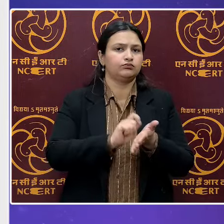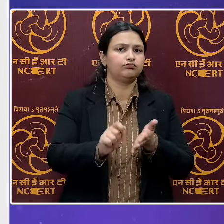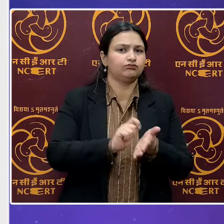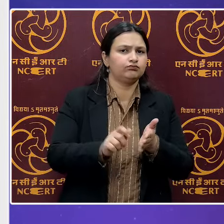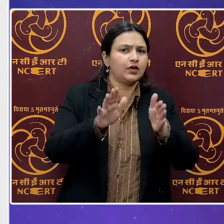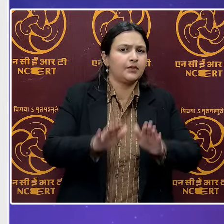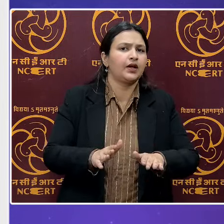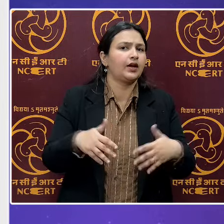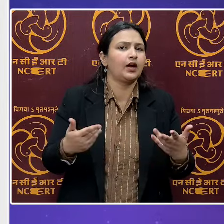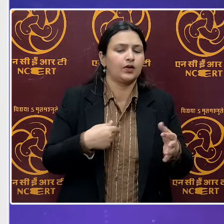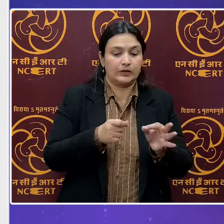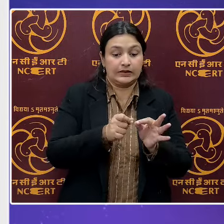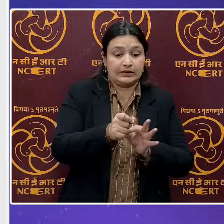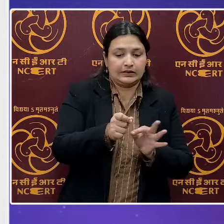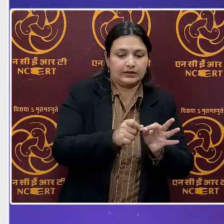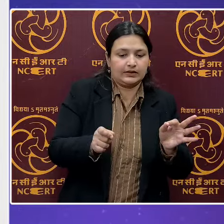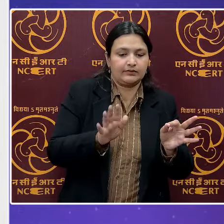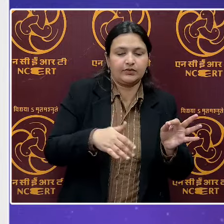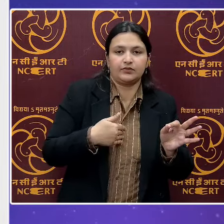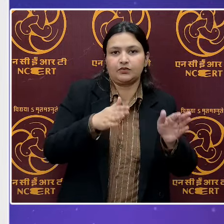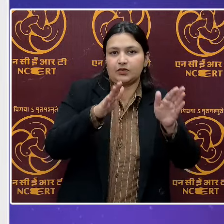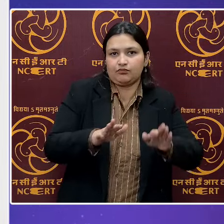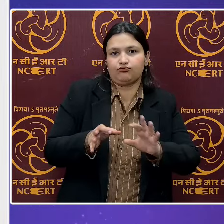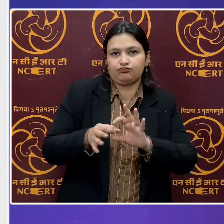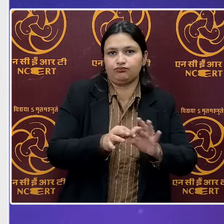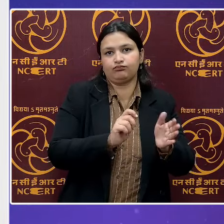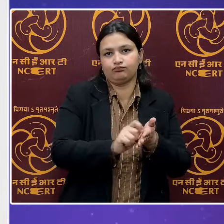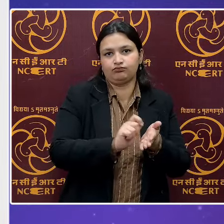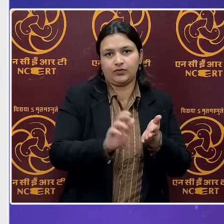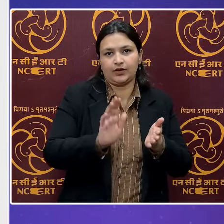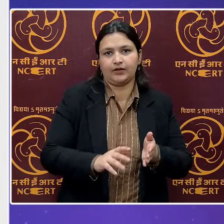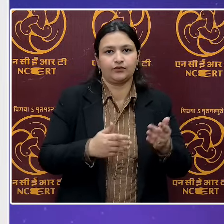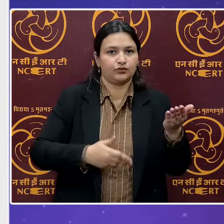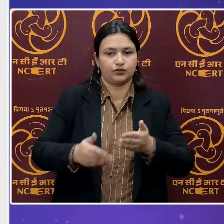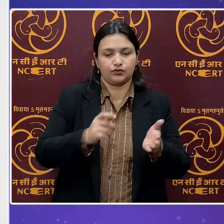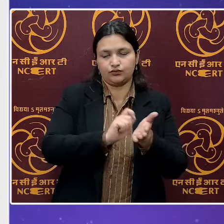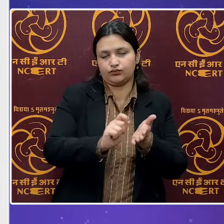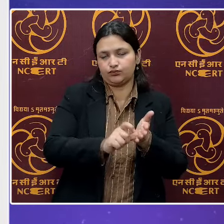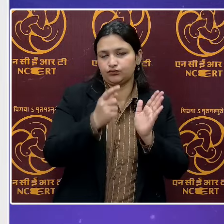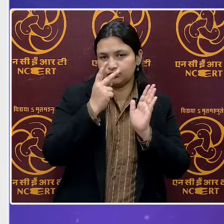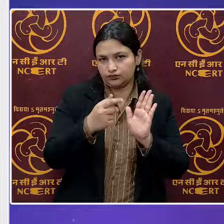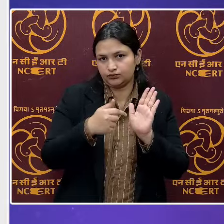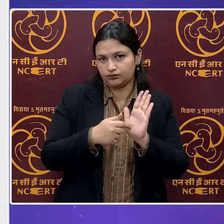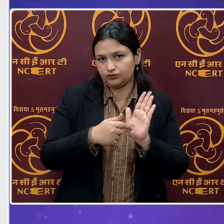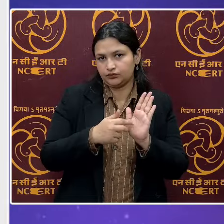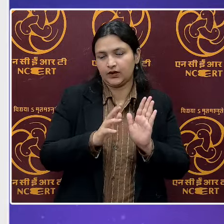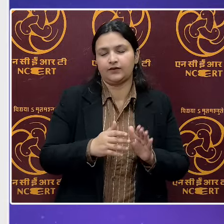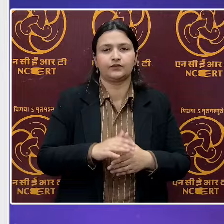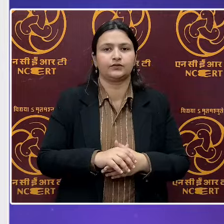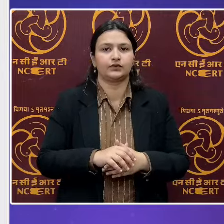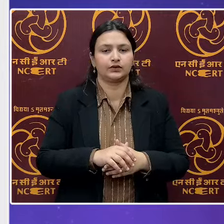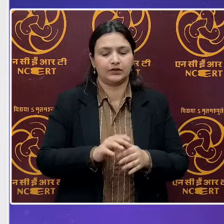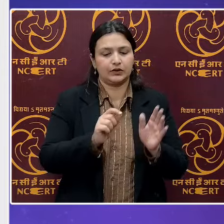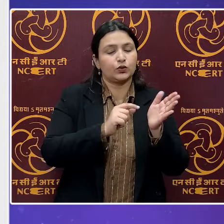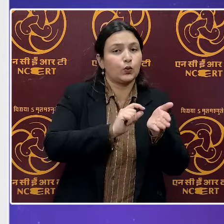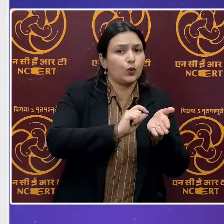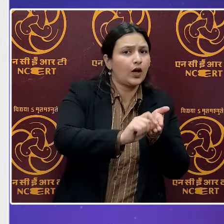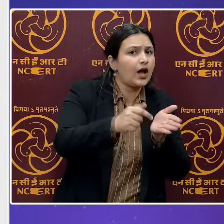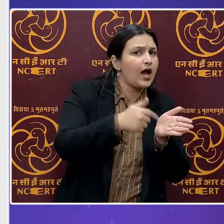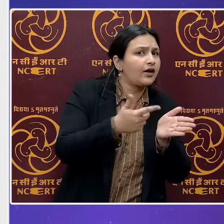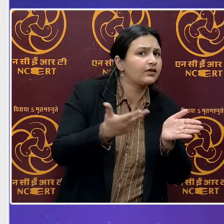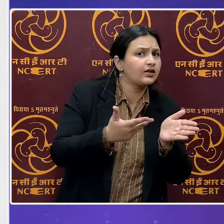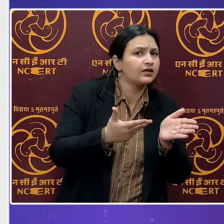of displacement. See here, V is equal to a sin omega t. Okay. So, which is V will also be